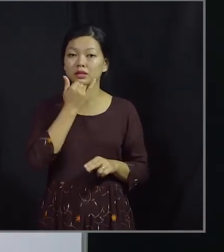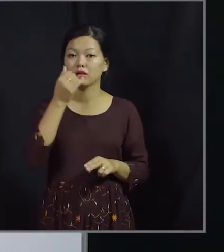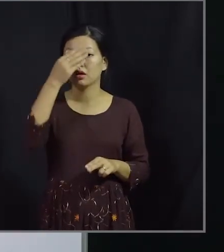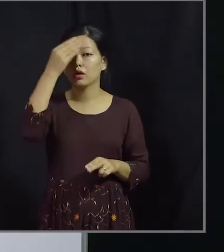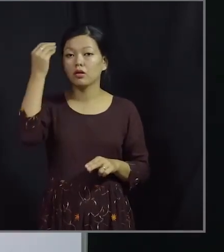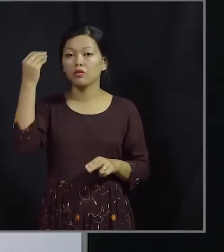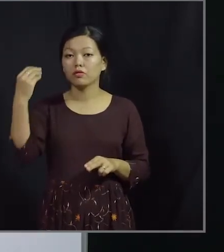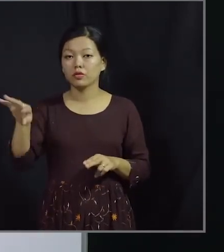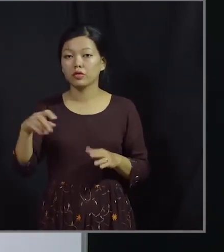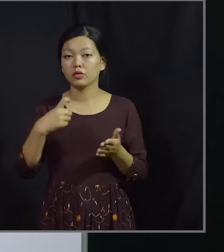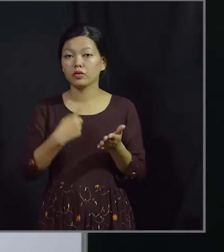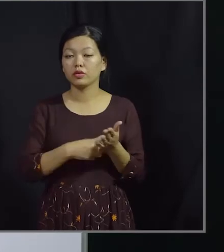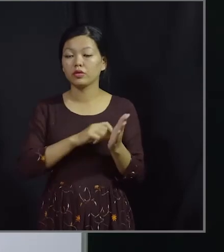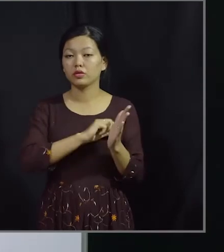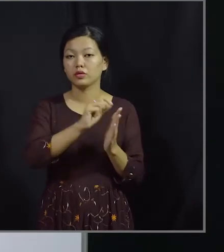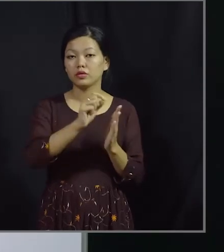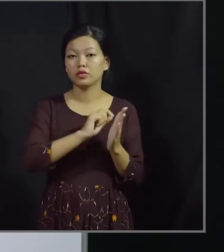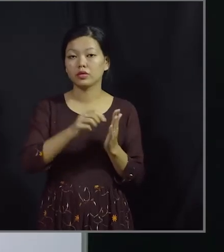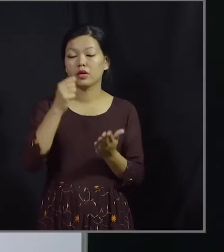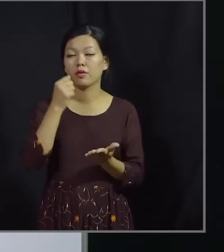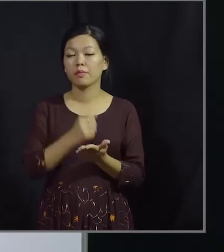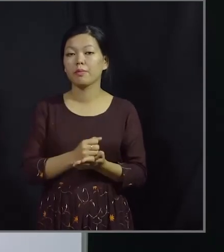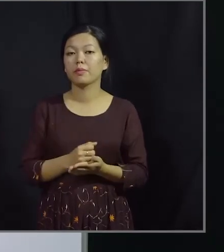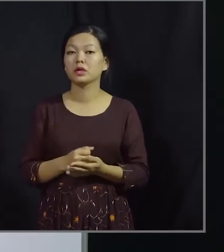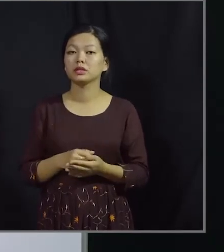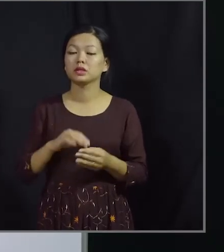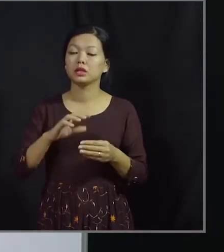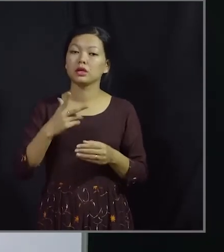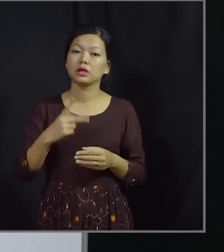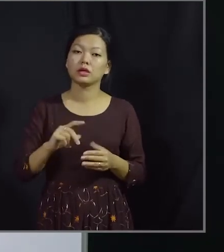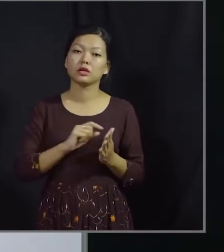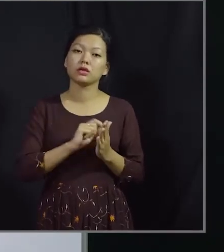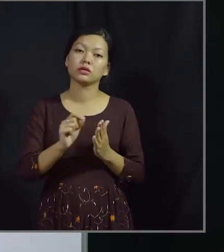out. This has to be recorded on the credit side. So